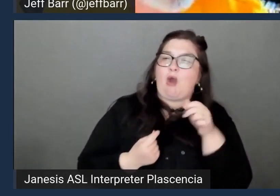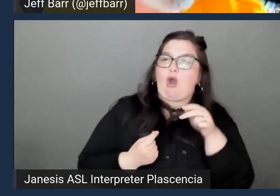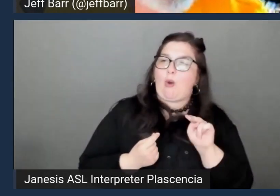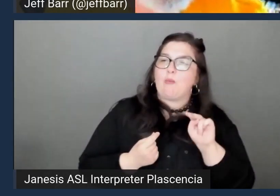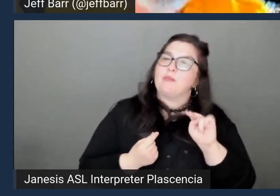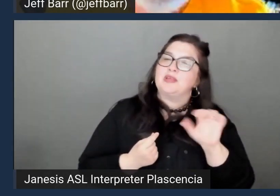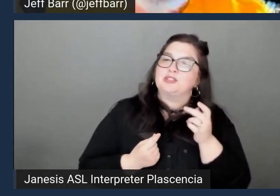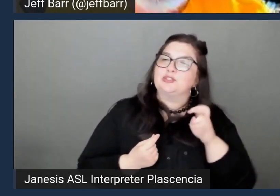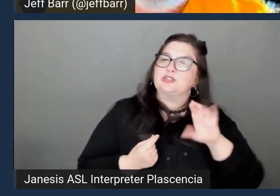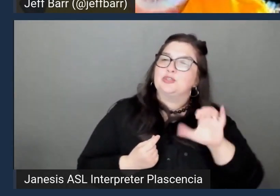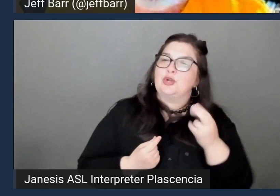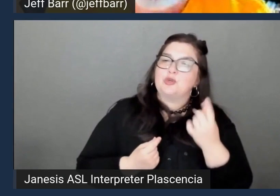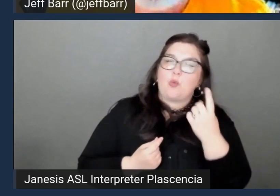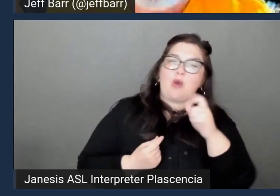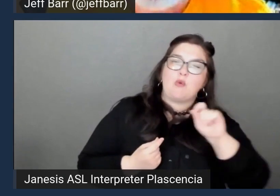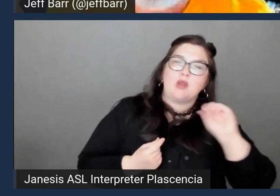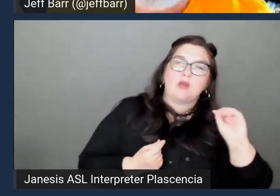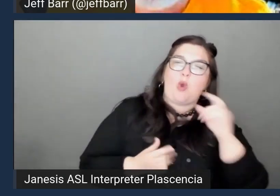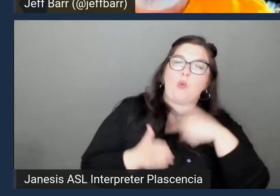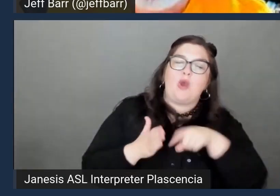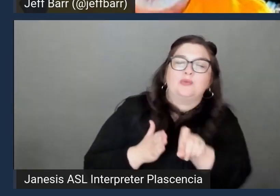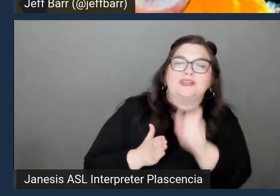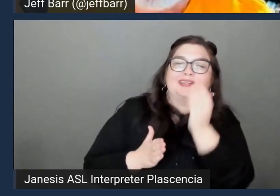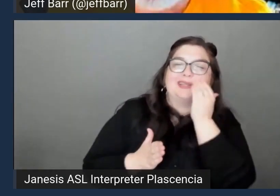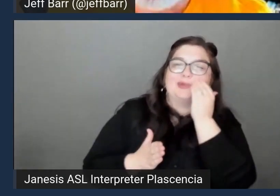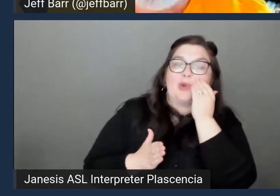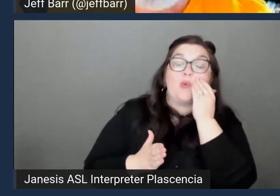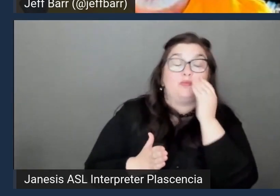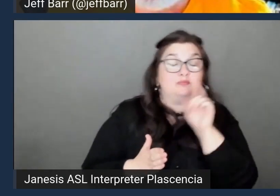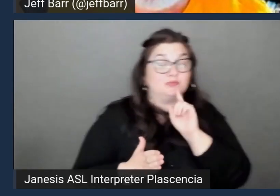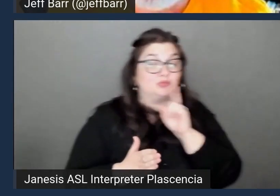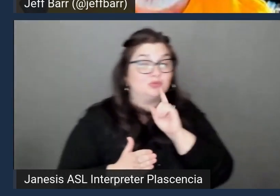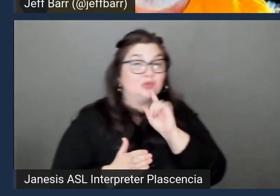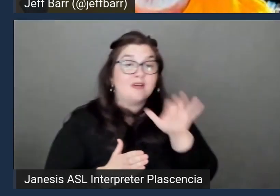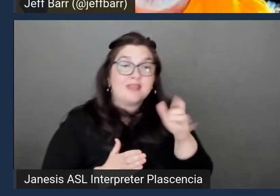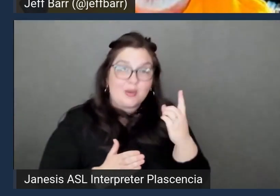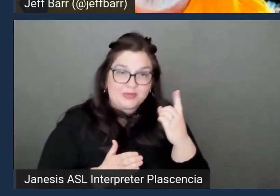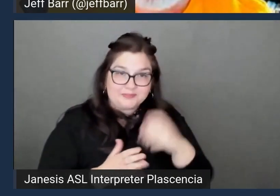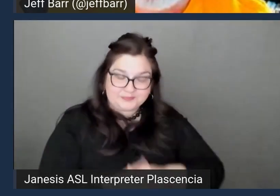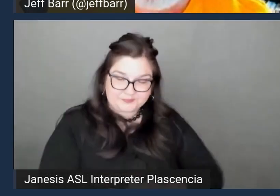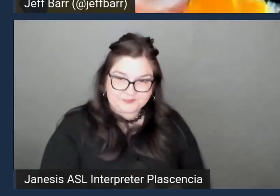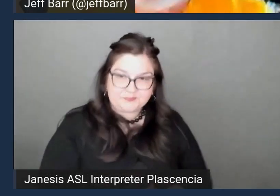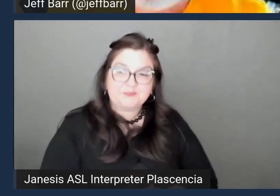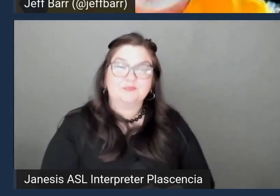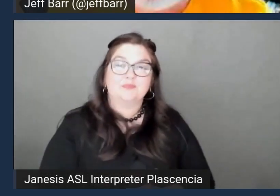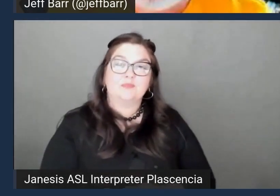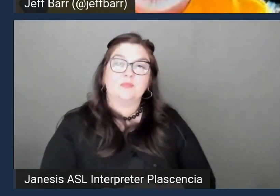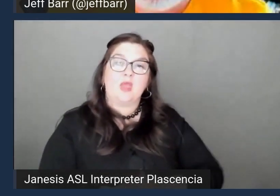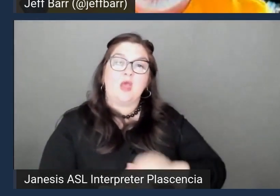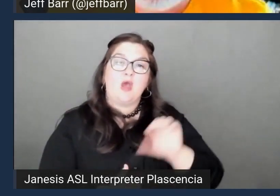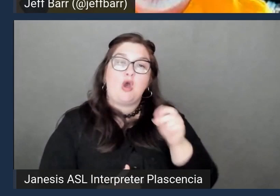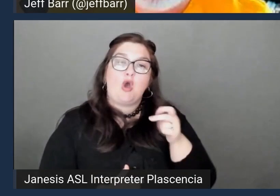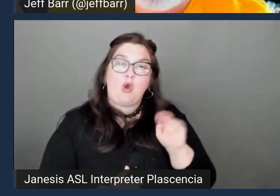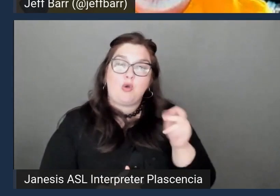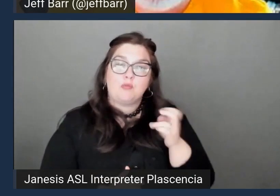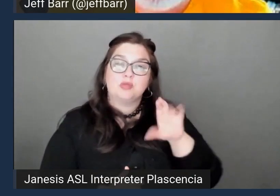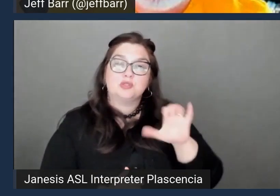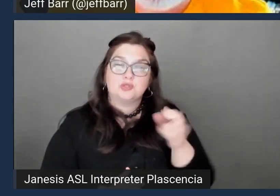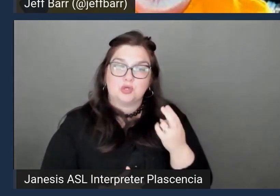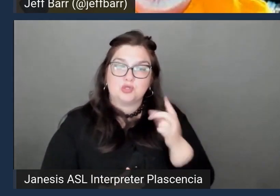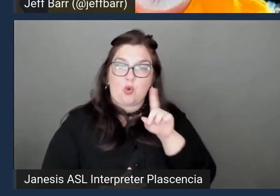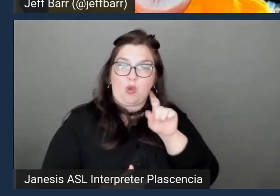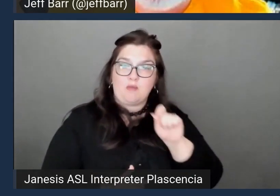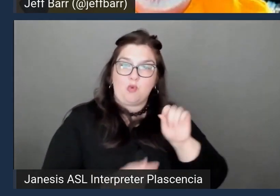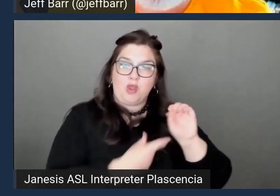that? Sure. So OpenSearch 1.0 is really a fork